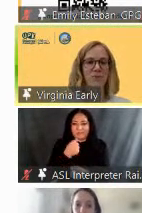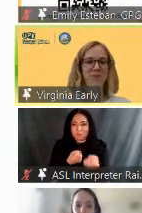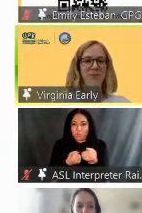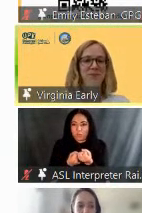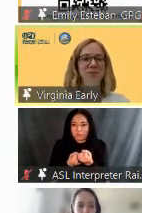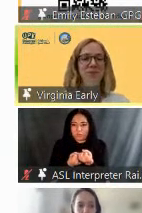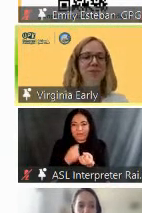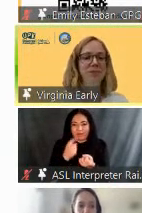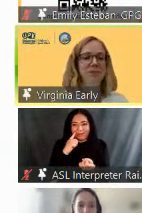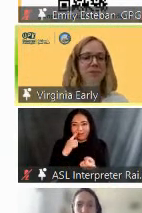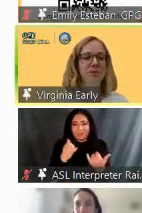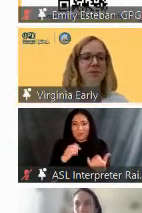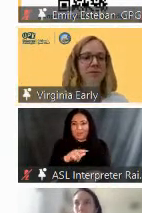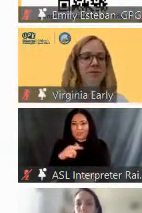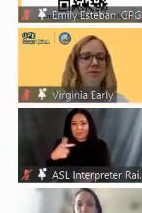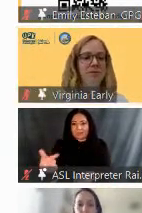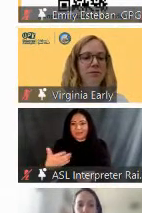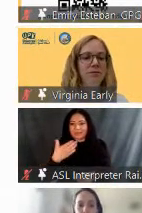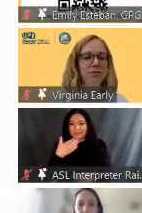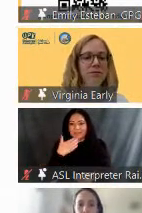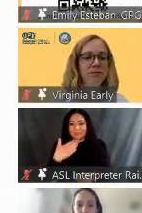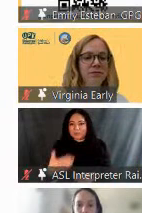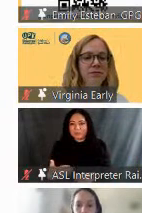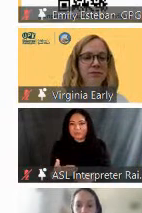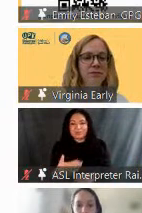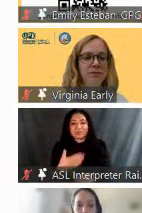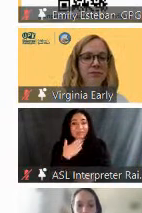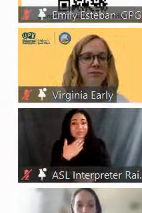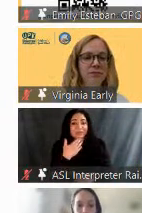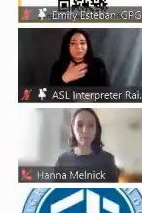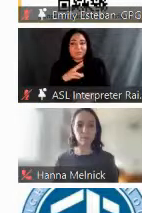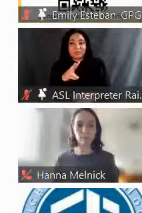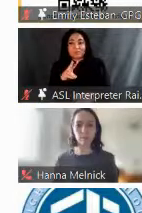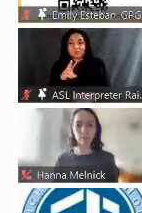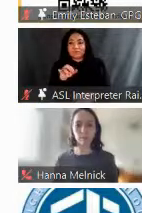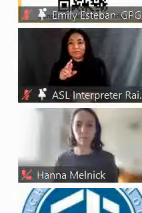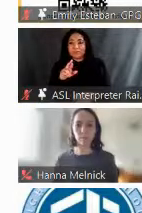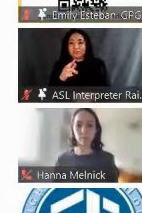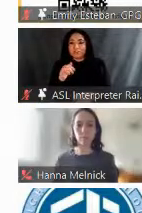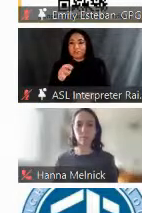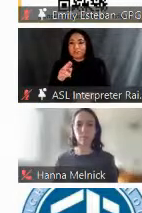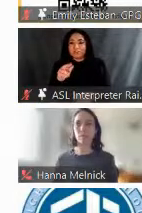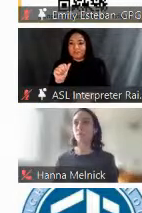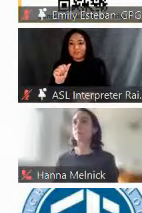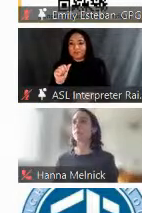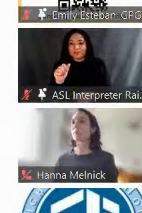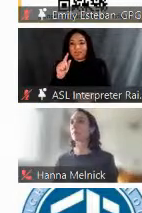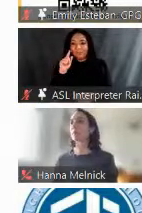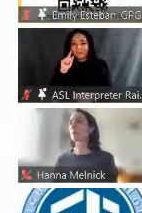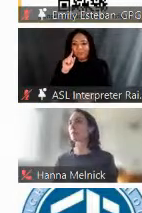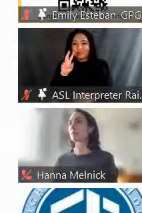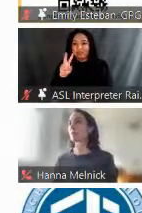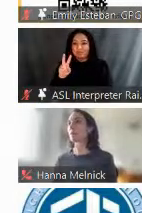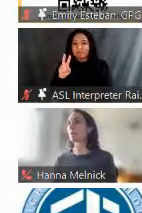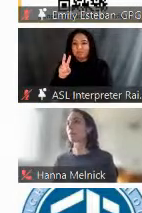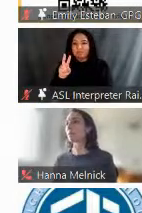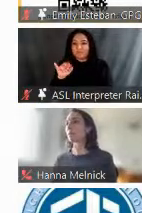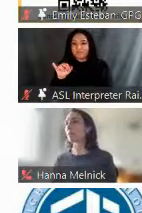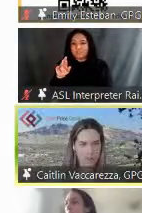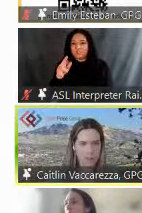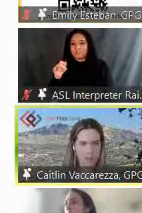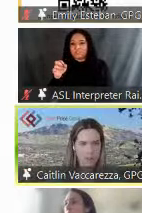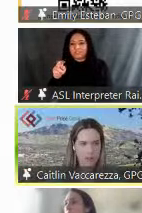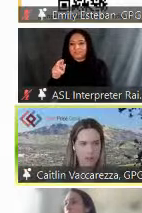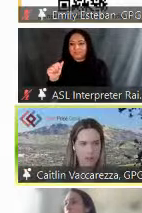you. Thank you so much, Virginia. And I believe that Stephen Profiter from CDE wanted to add one